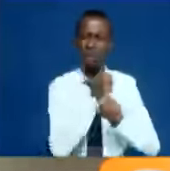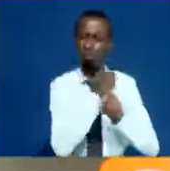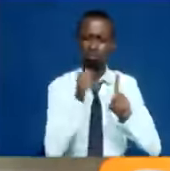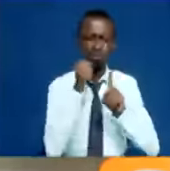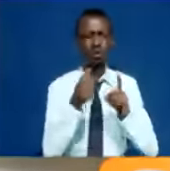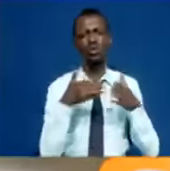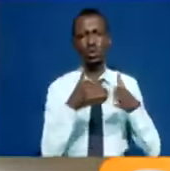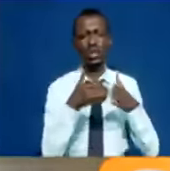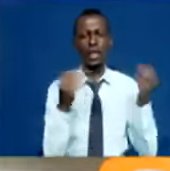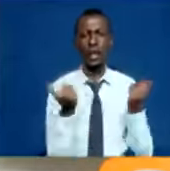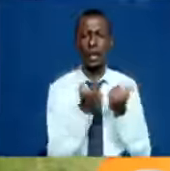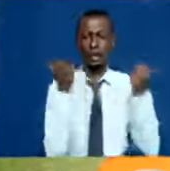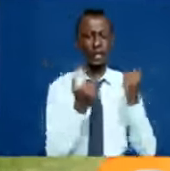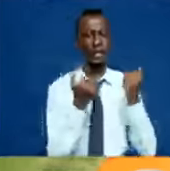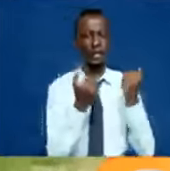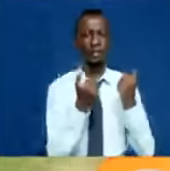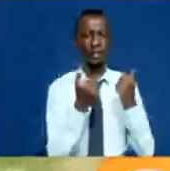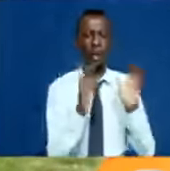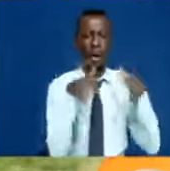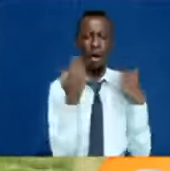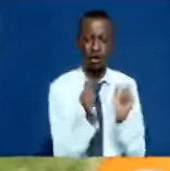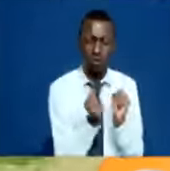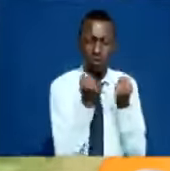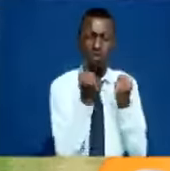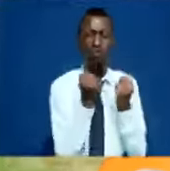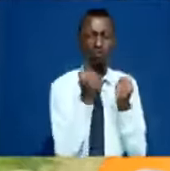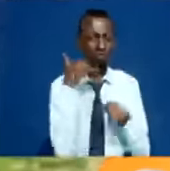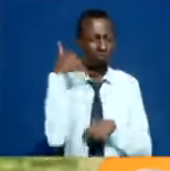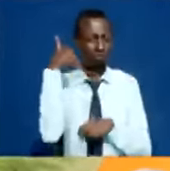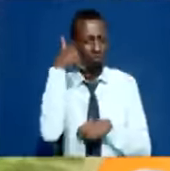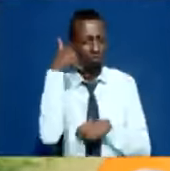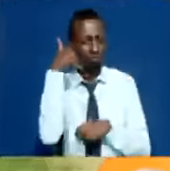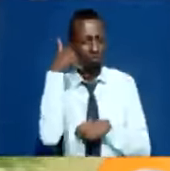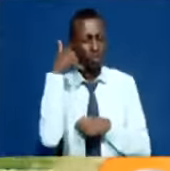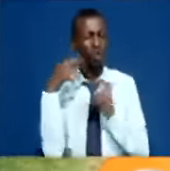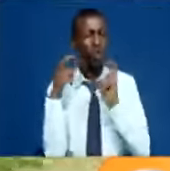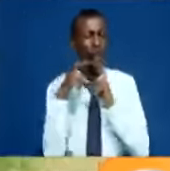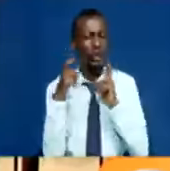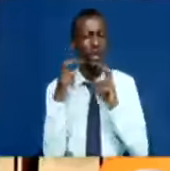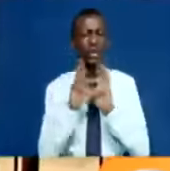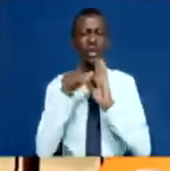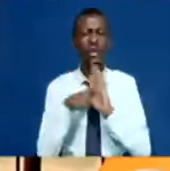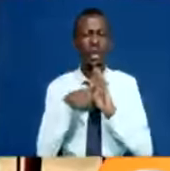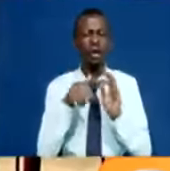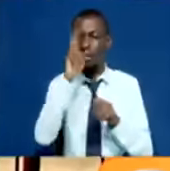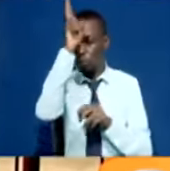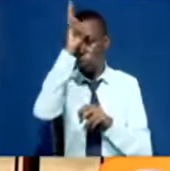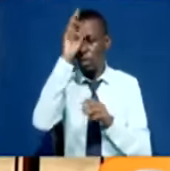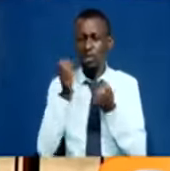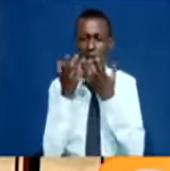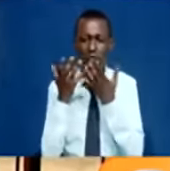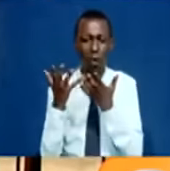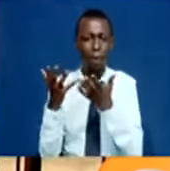with the victim narrowly escaping after she managed to contact her friends, who informed the police. But sasa wakati